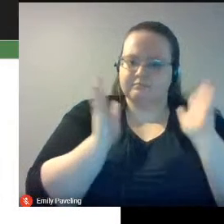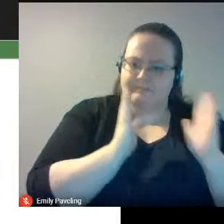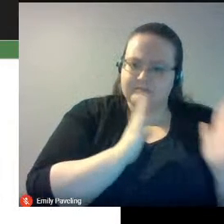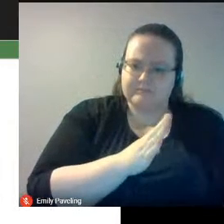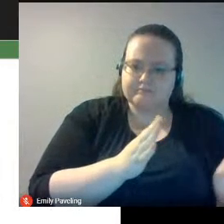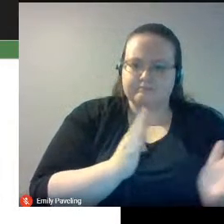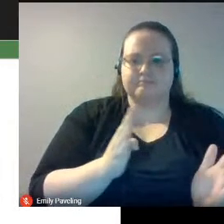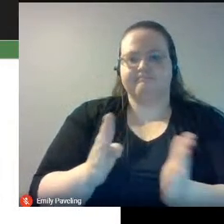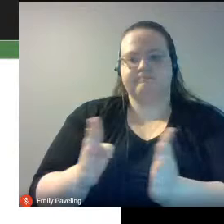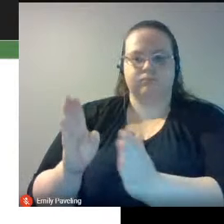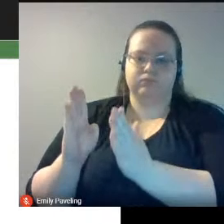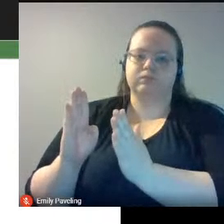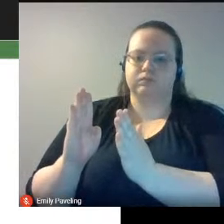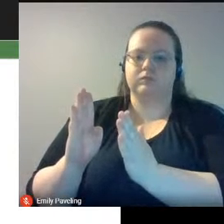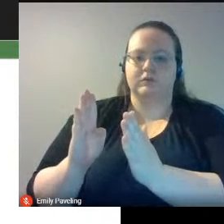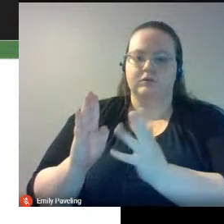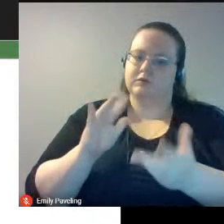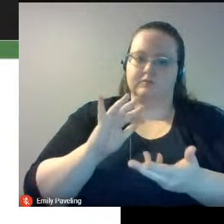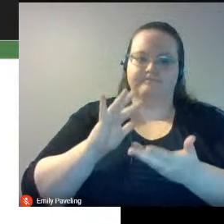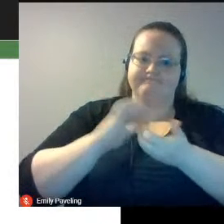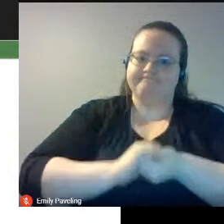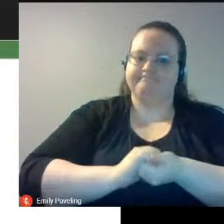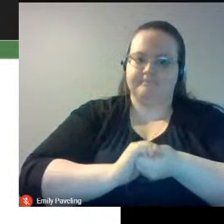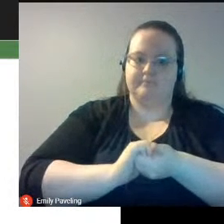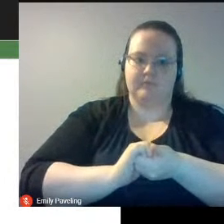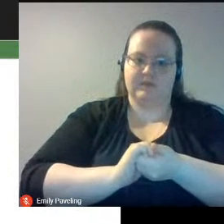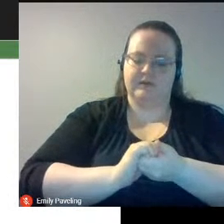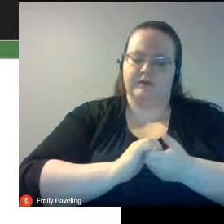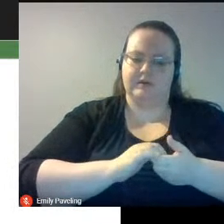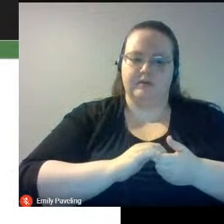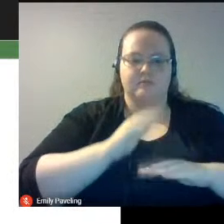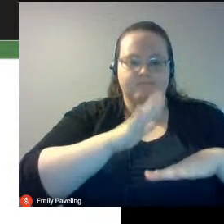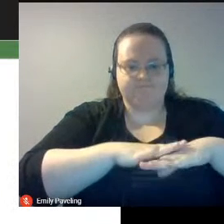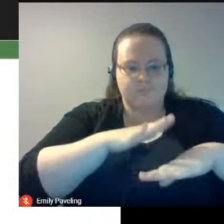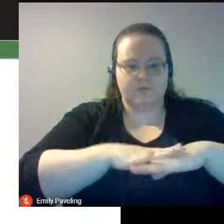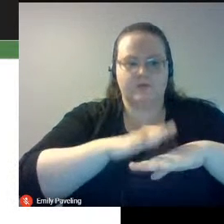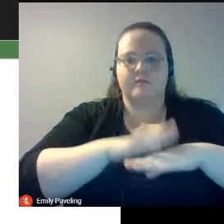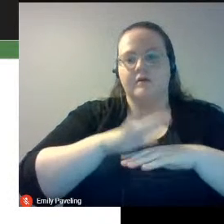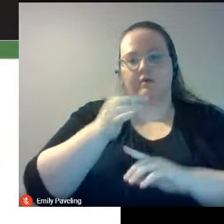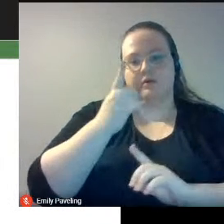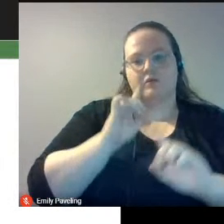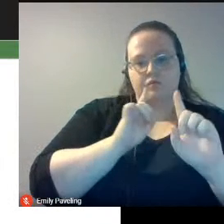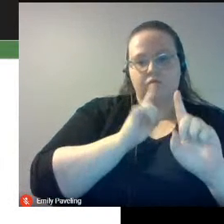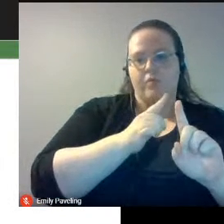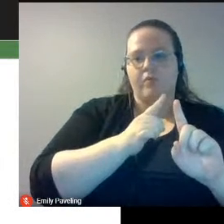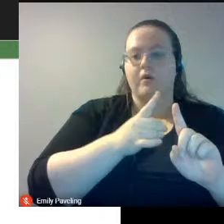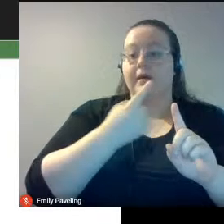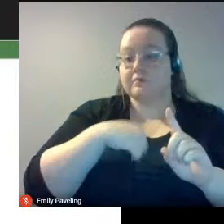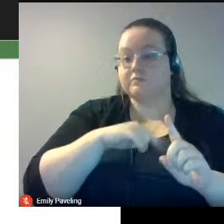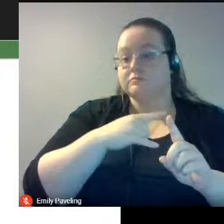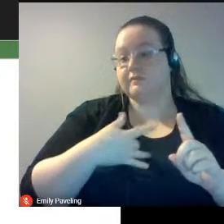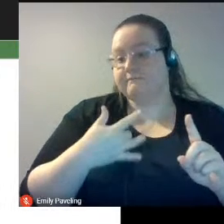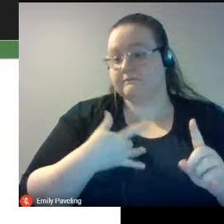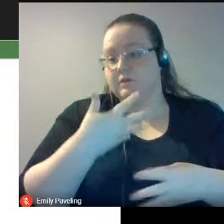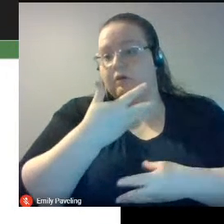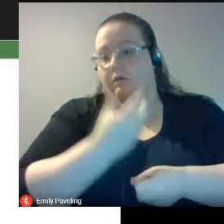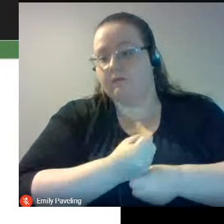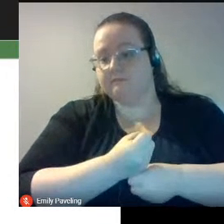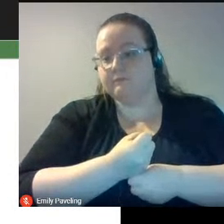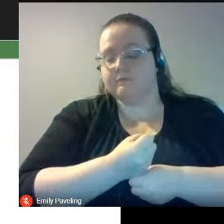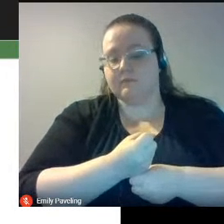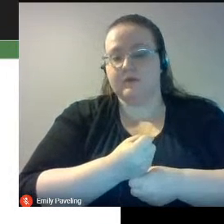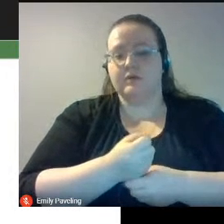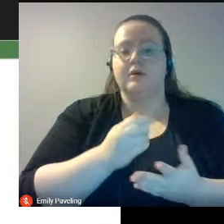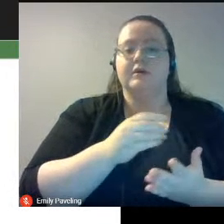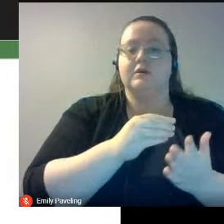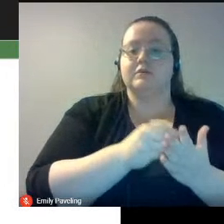this planning process, and we're confident that we'll be able to provide a safe and productive learning environment for students and